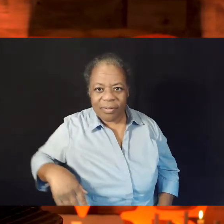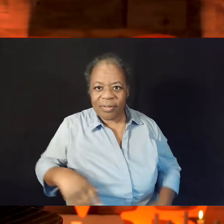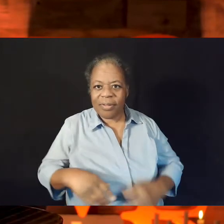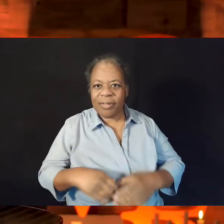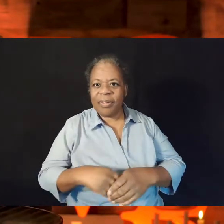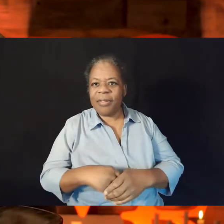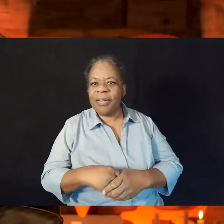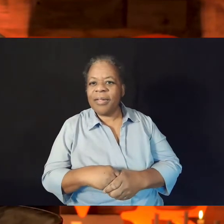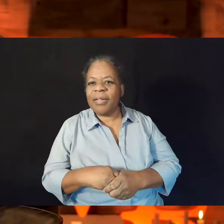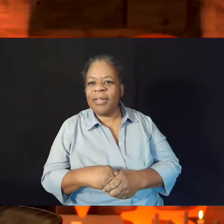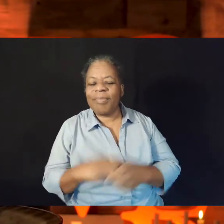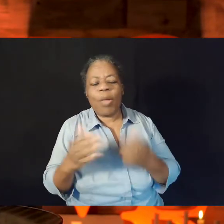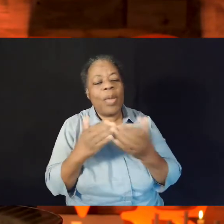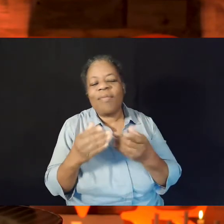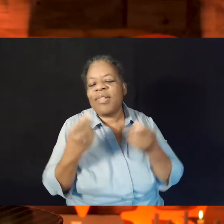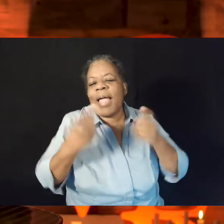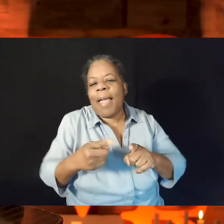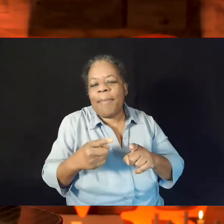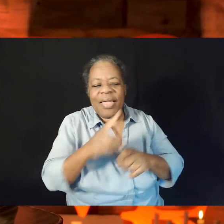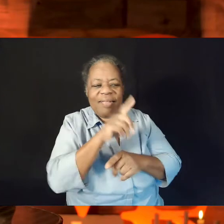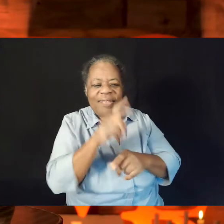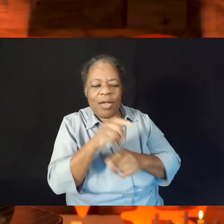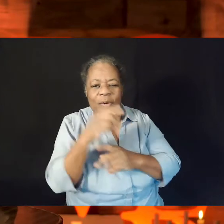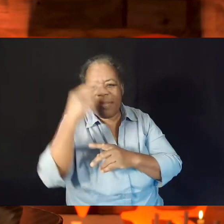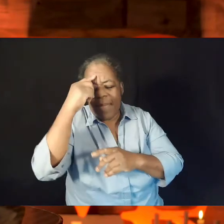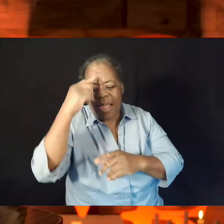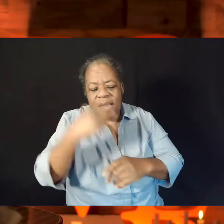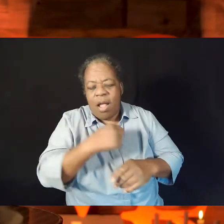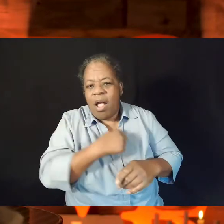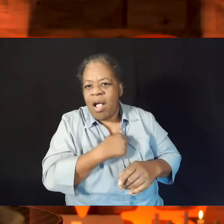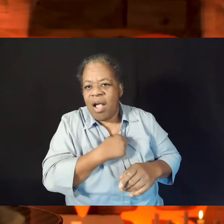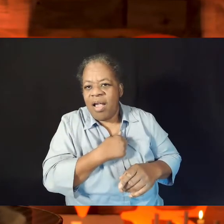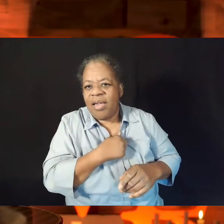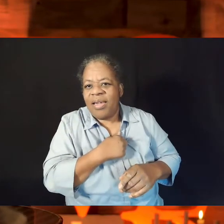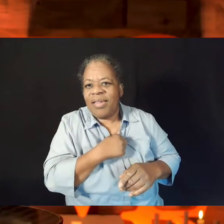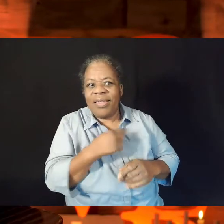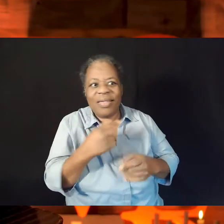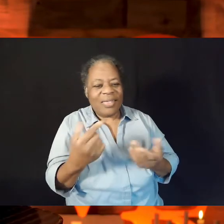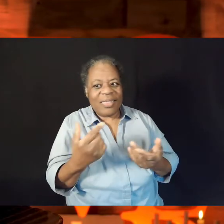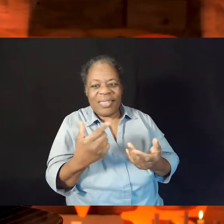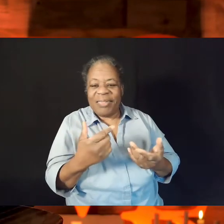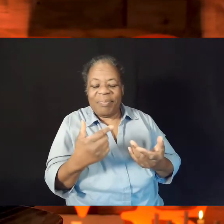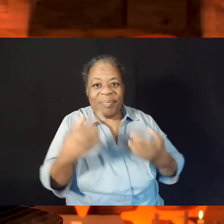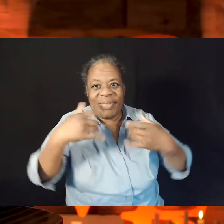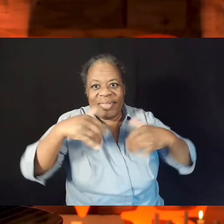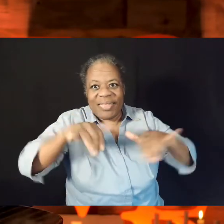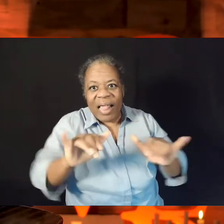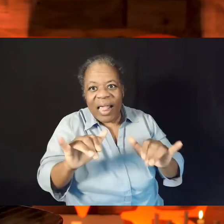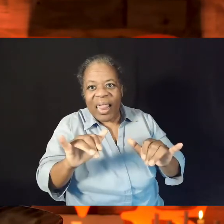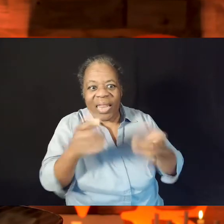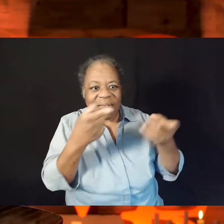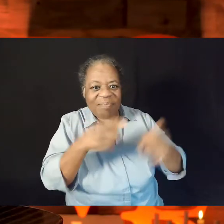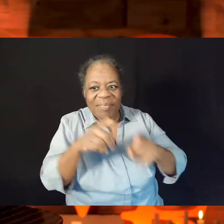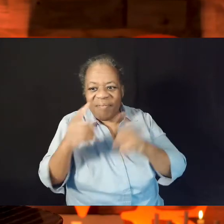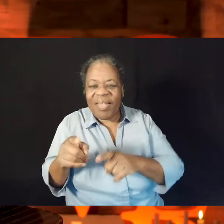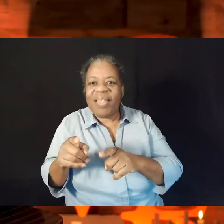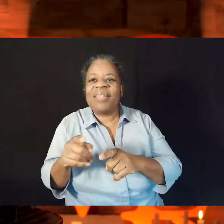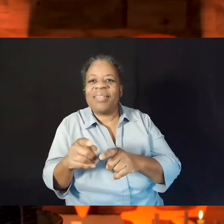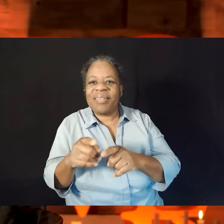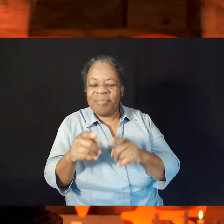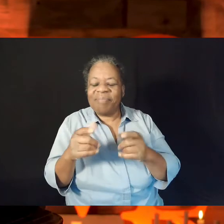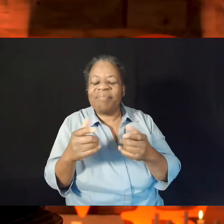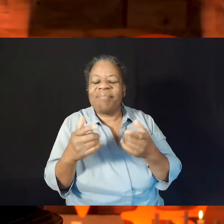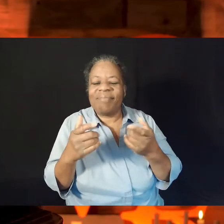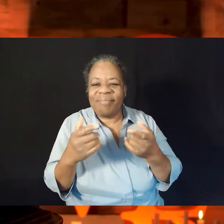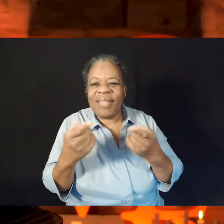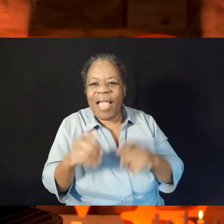Well, whatever's going on in Zechariah's mind and heart, it does not diminish what is about to happen. This heavenly messenger has been sent by the God